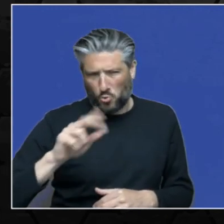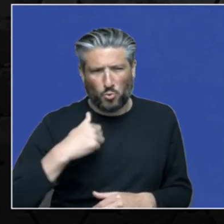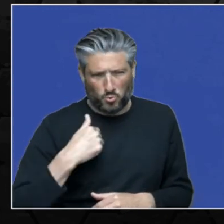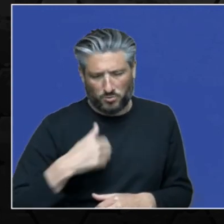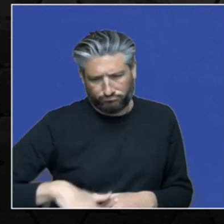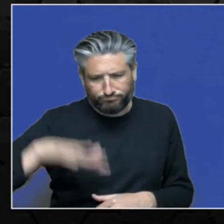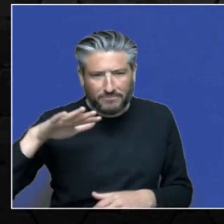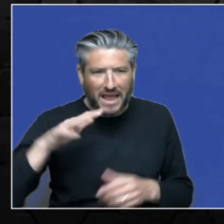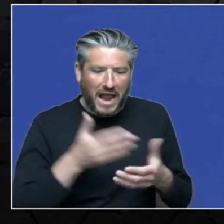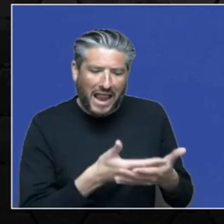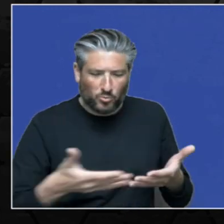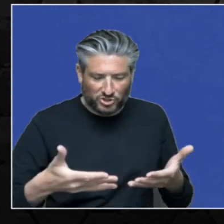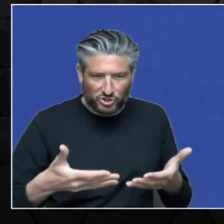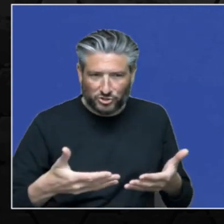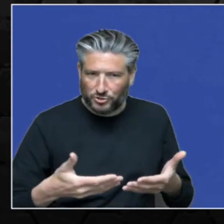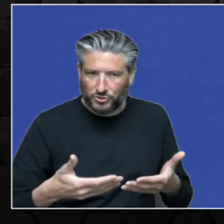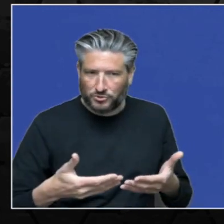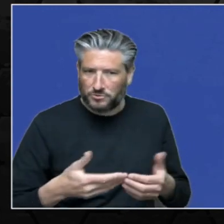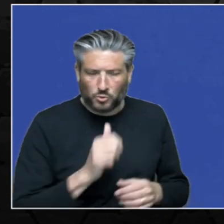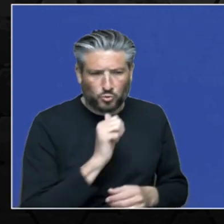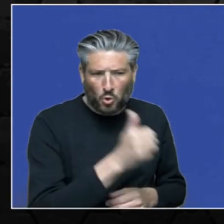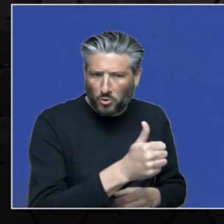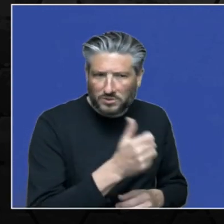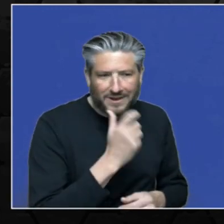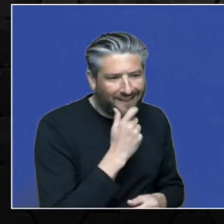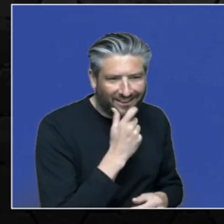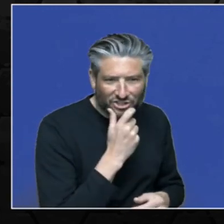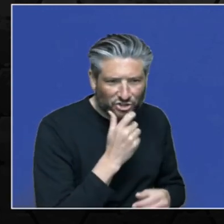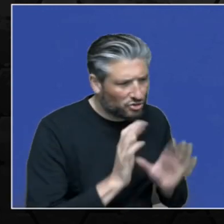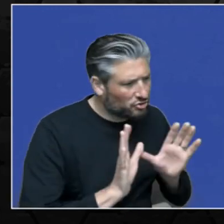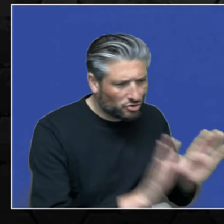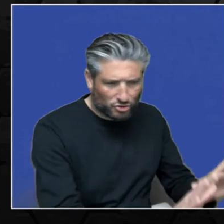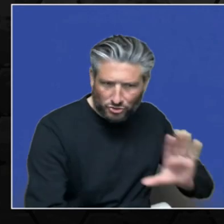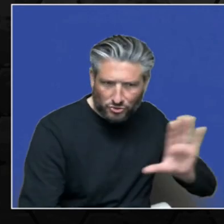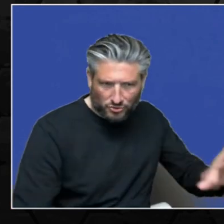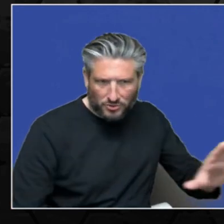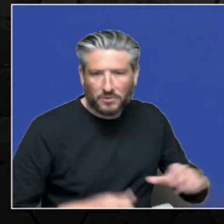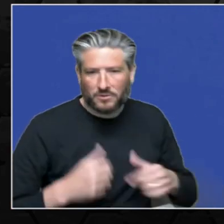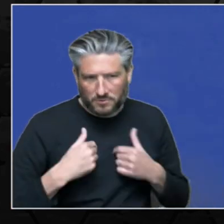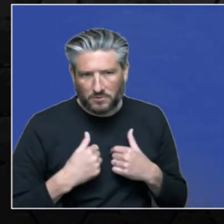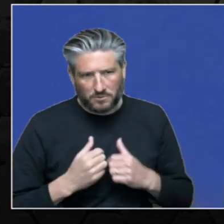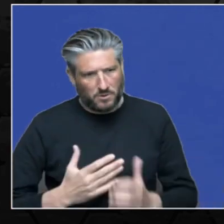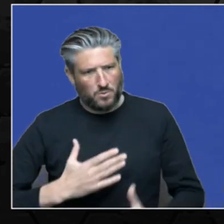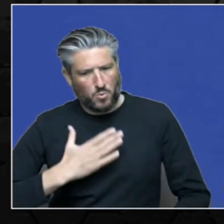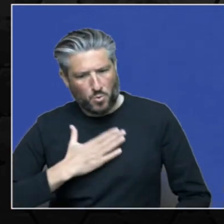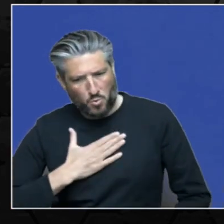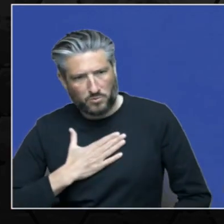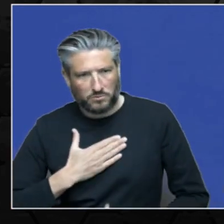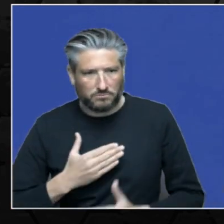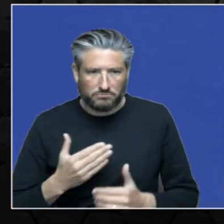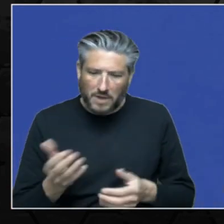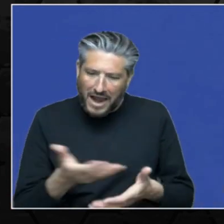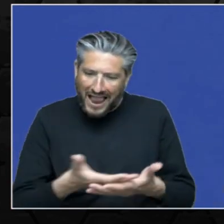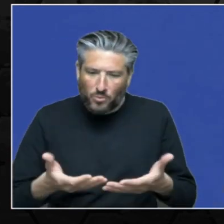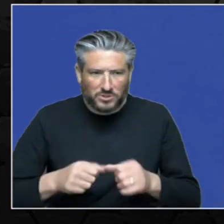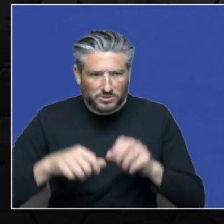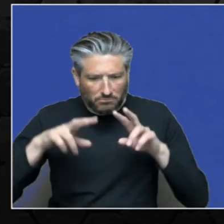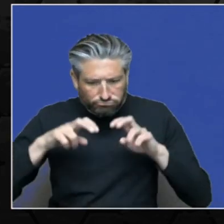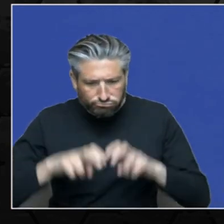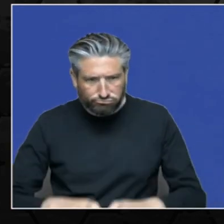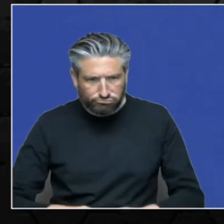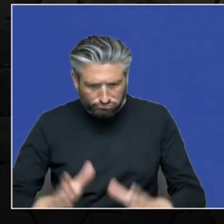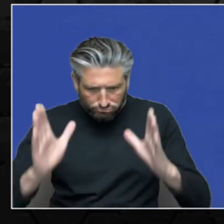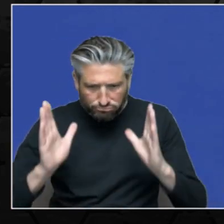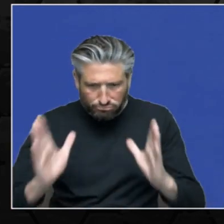have to go for Telugu based sentiment analysis algorithm. So that would be a major thing that we need, because there are a lot of